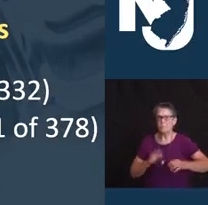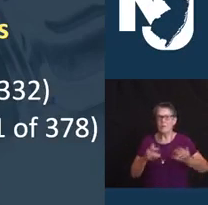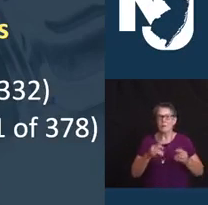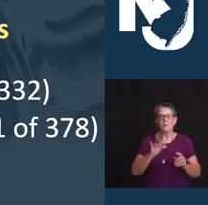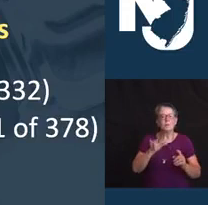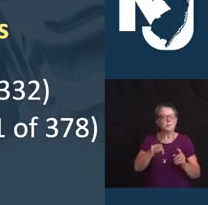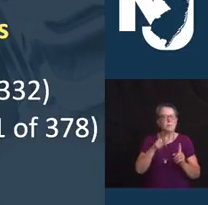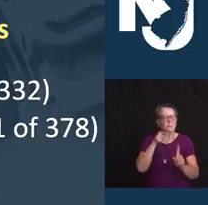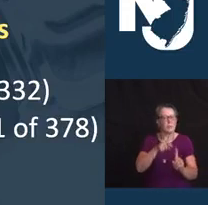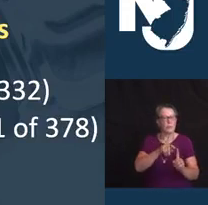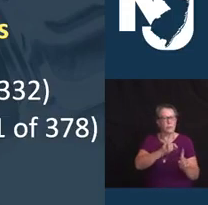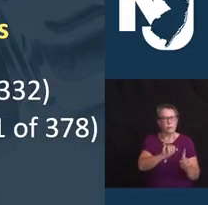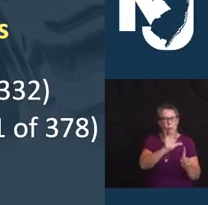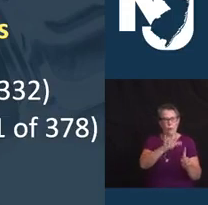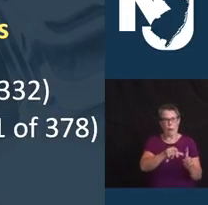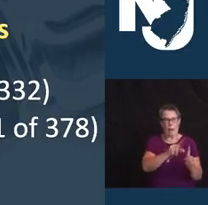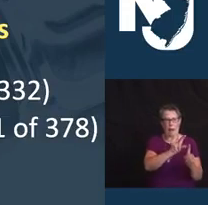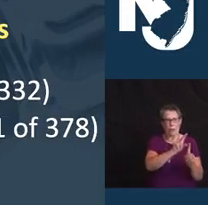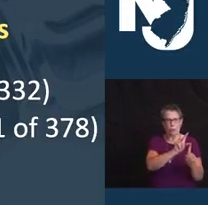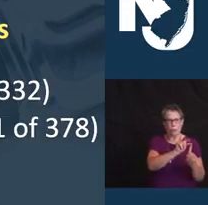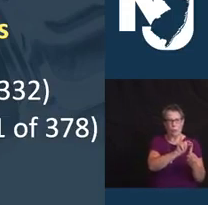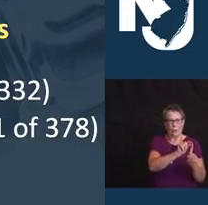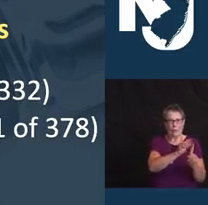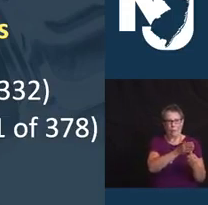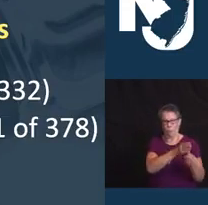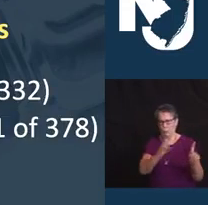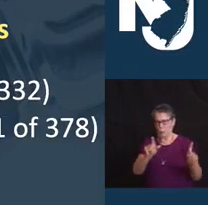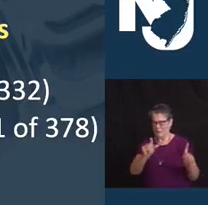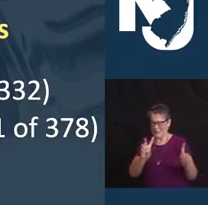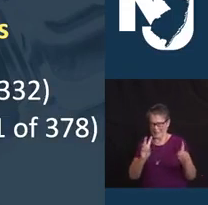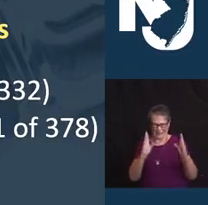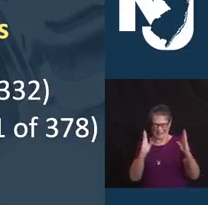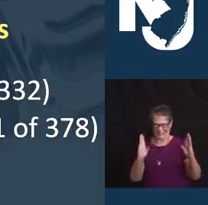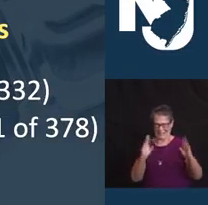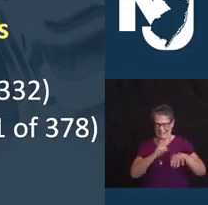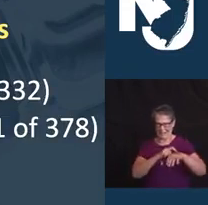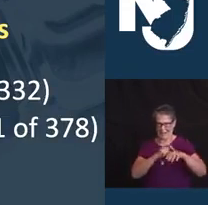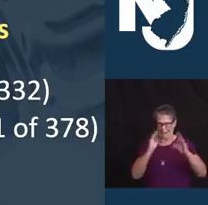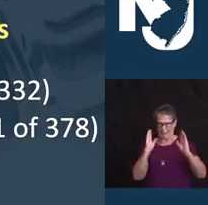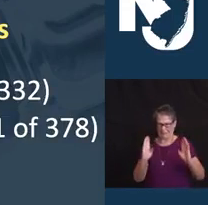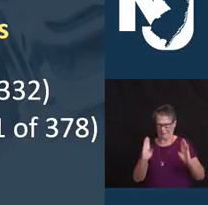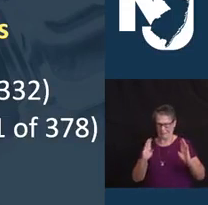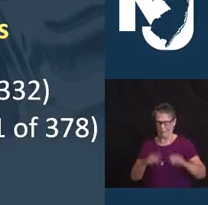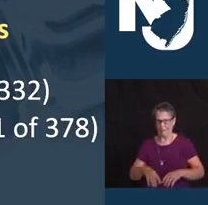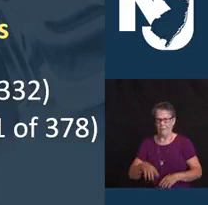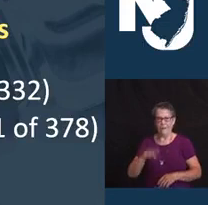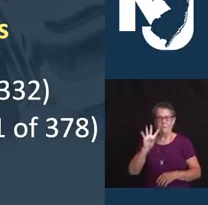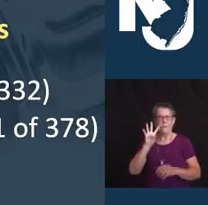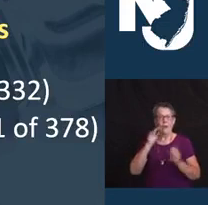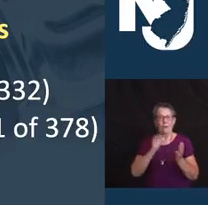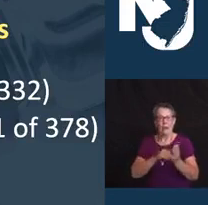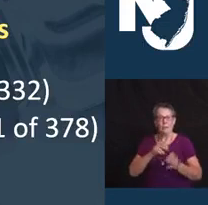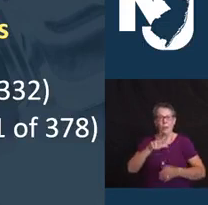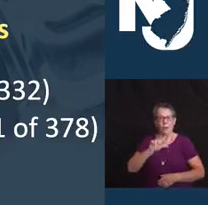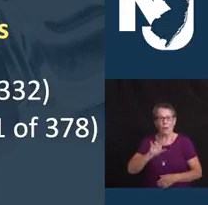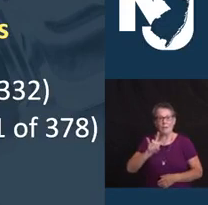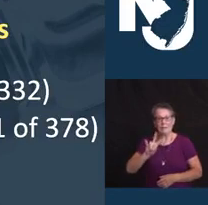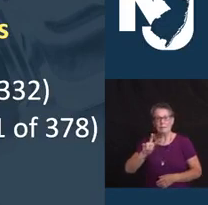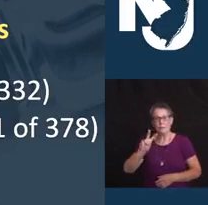see that in front of you. During this week, we counted 4,332 new positive cases,